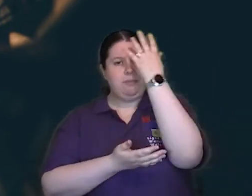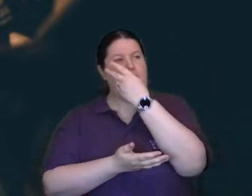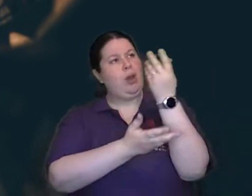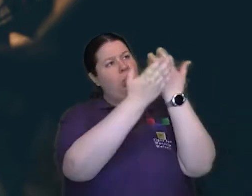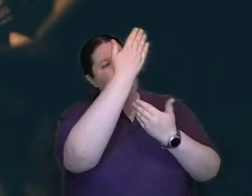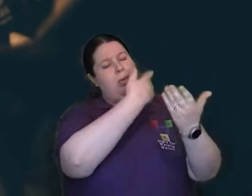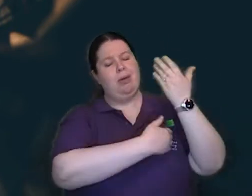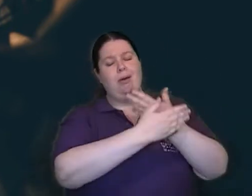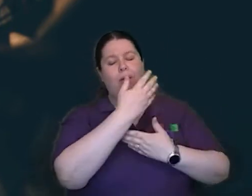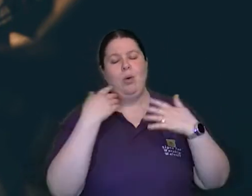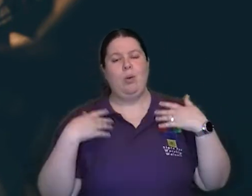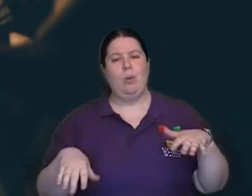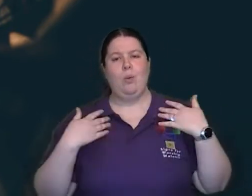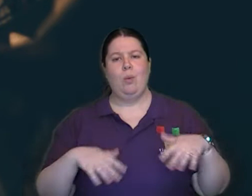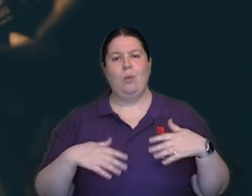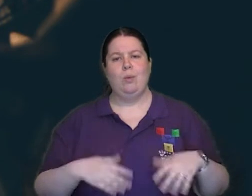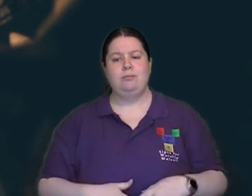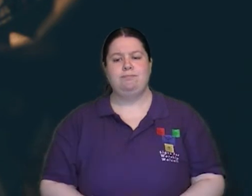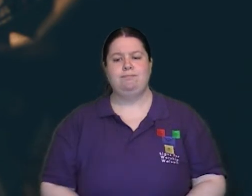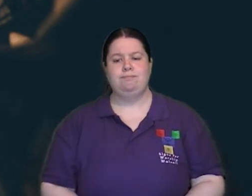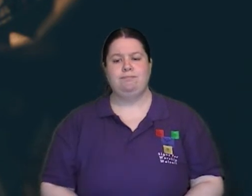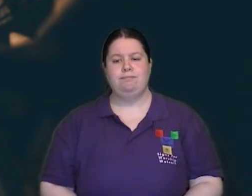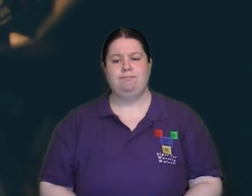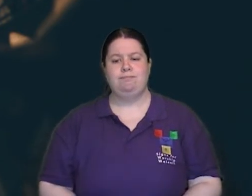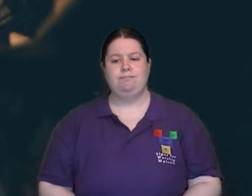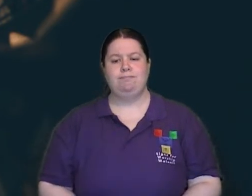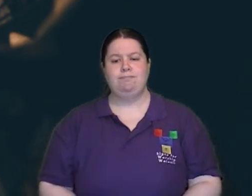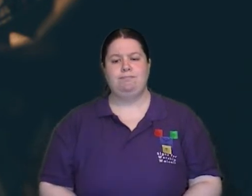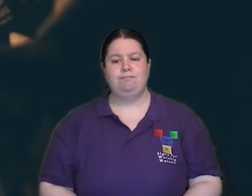Holy Spirit that has been given to us.